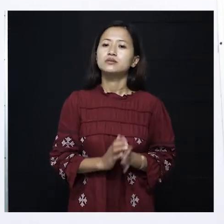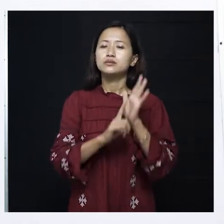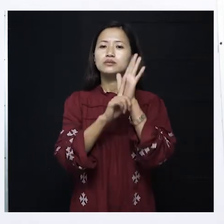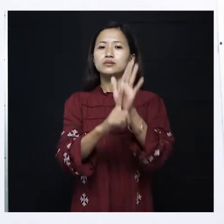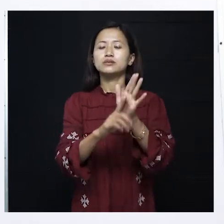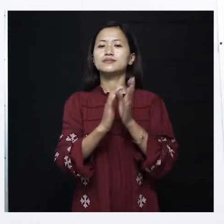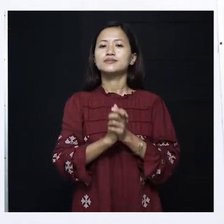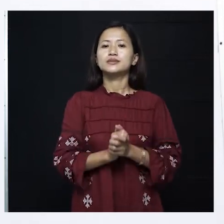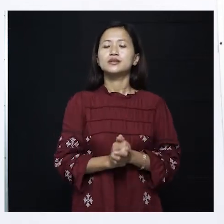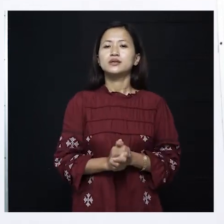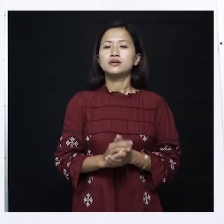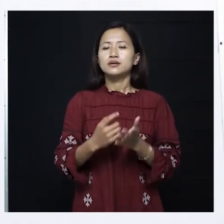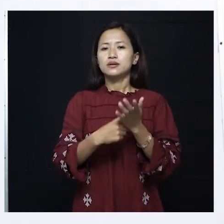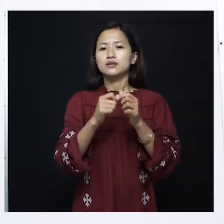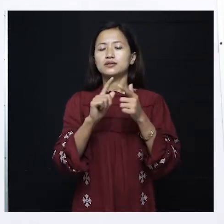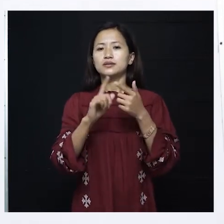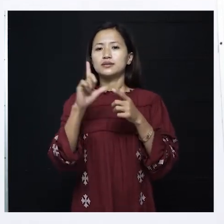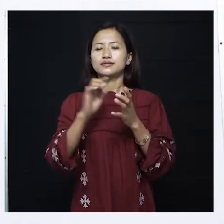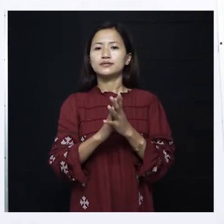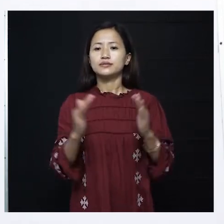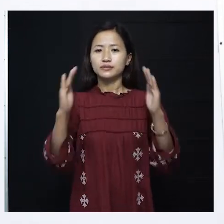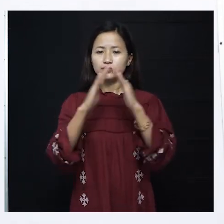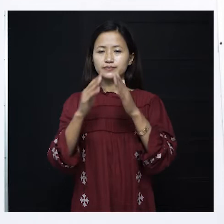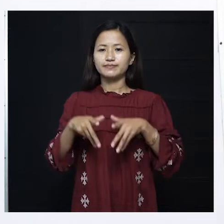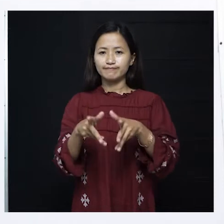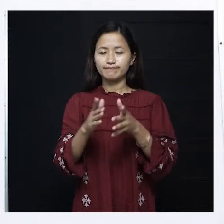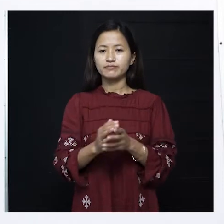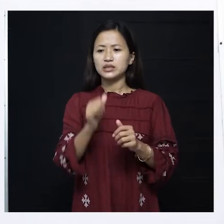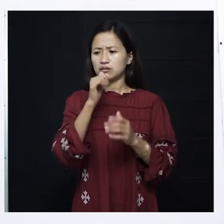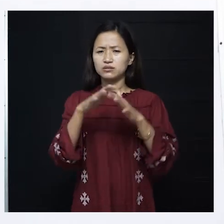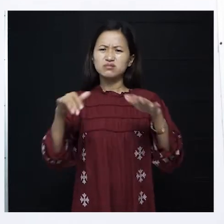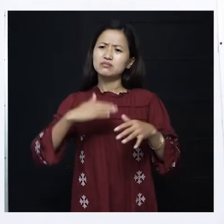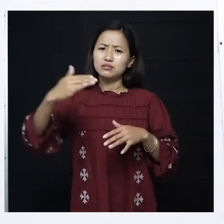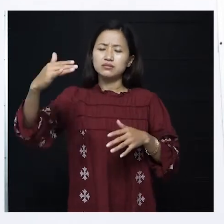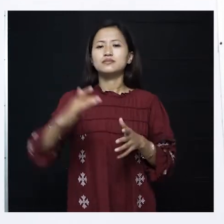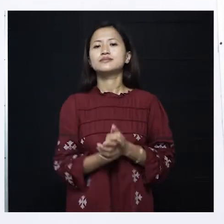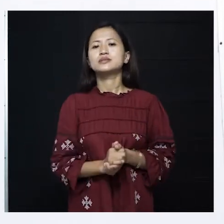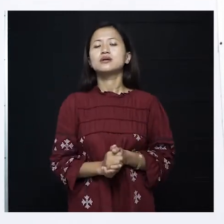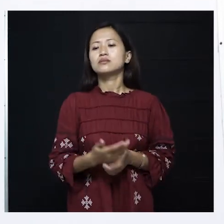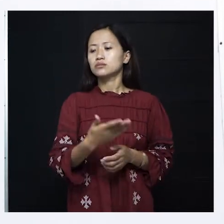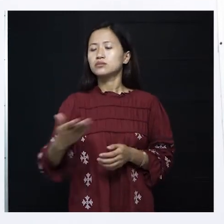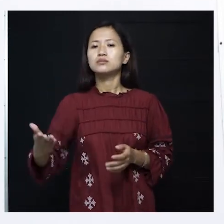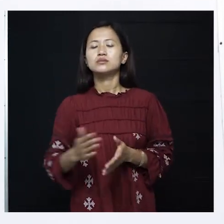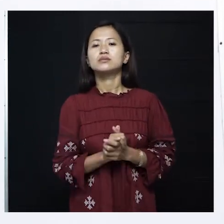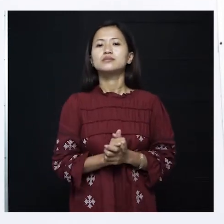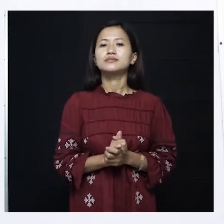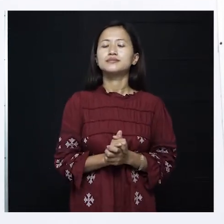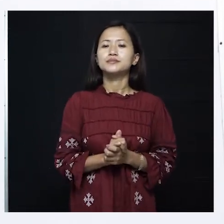shows the relief, so to say, okay, the mountains, the rivers, the oceans, and so on. So those are called as